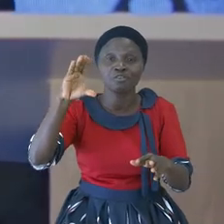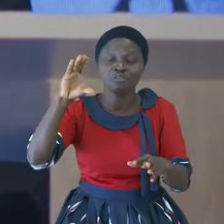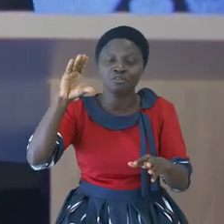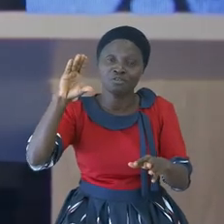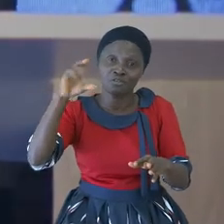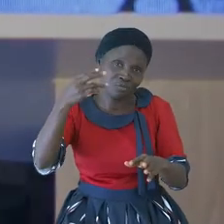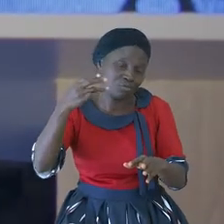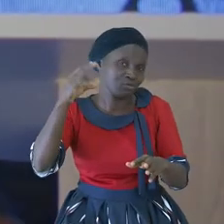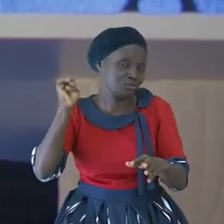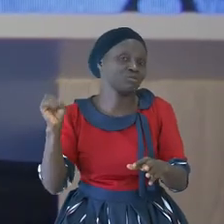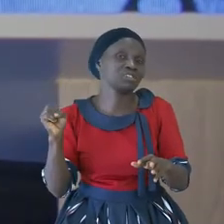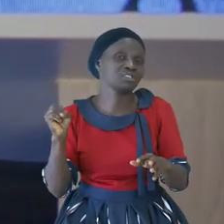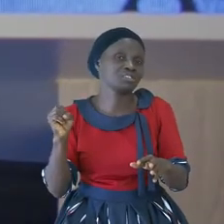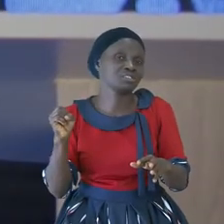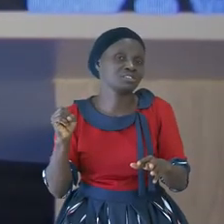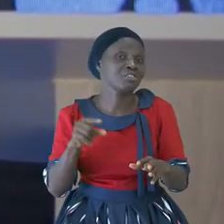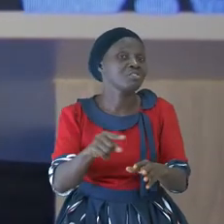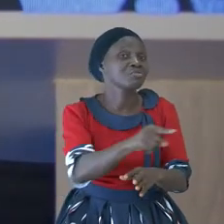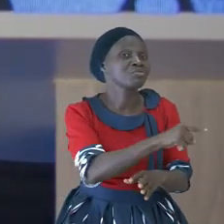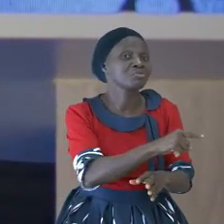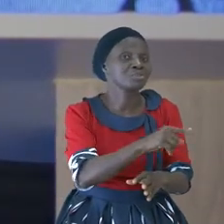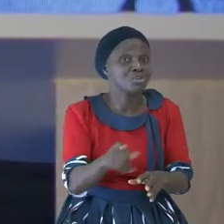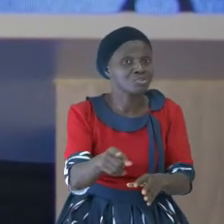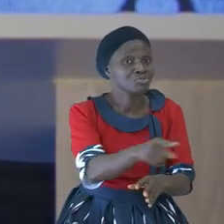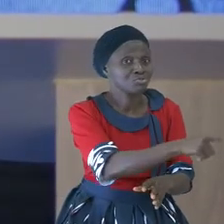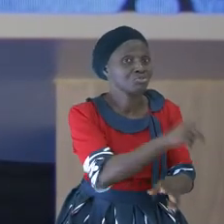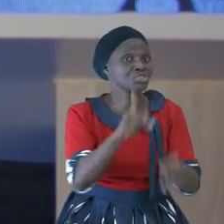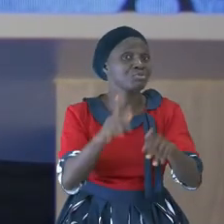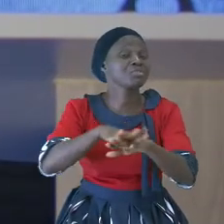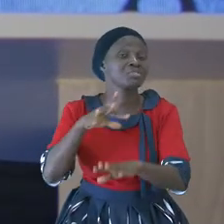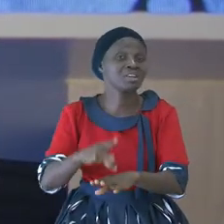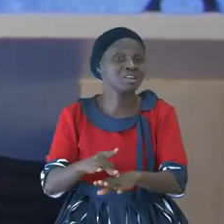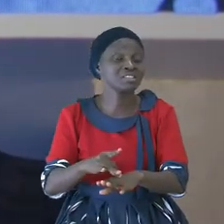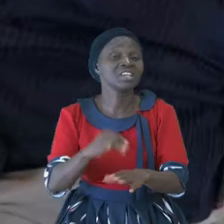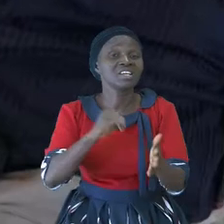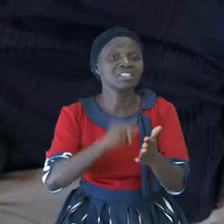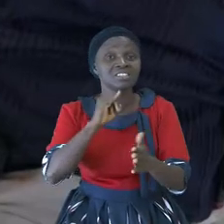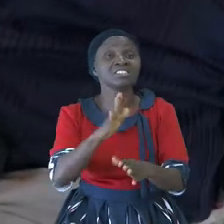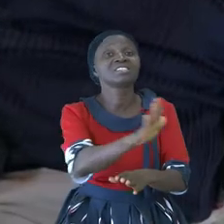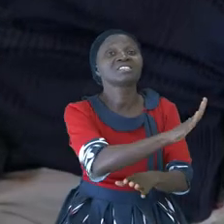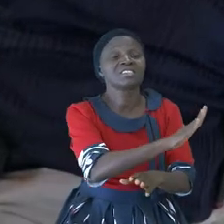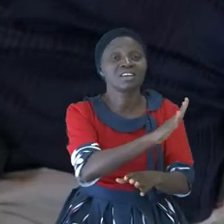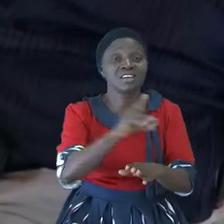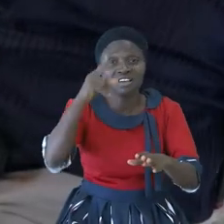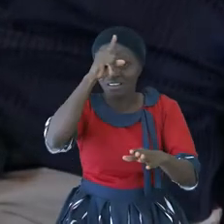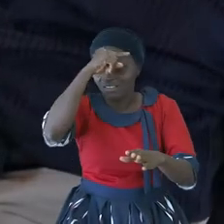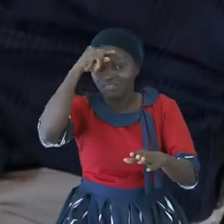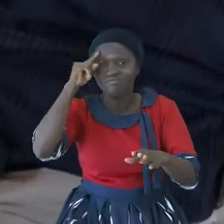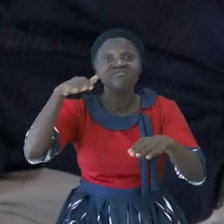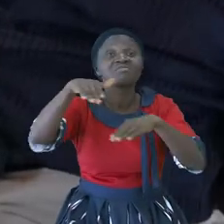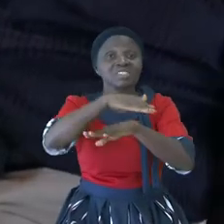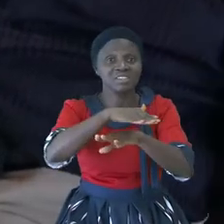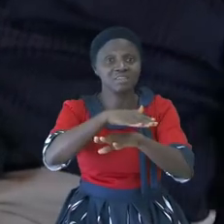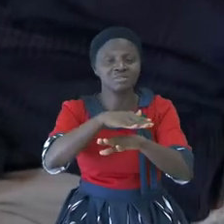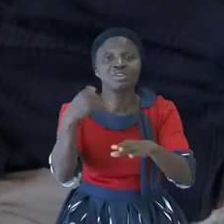it's only their shadow. The Lord will not allow their power to come near you. Yeah. But the